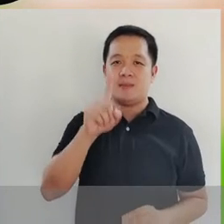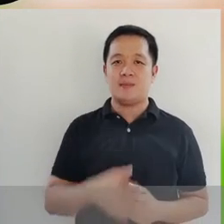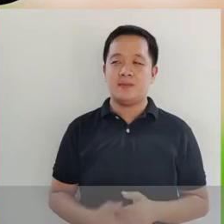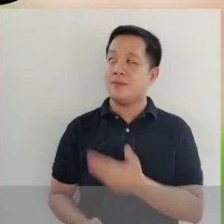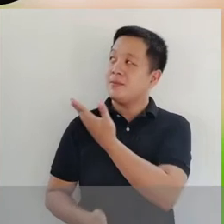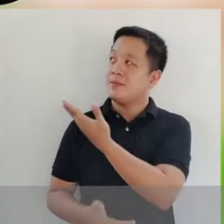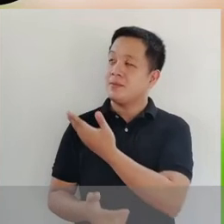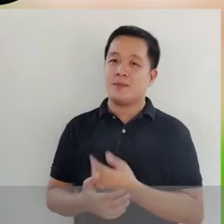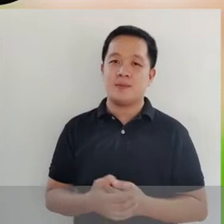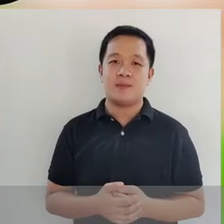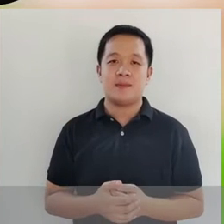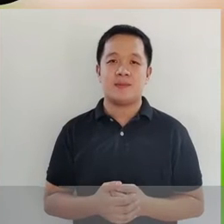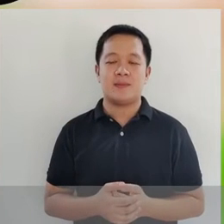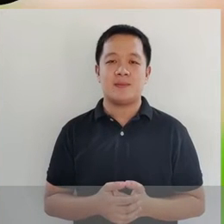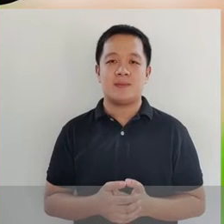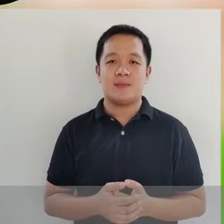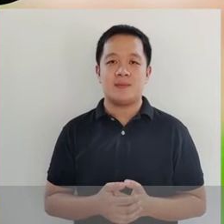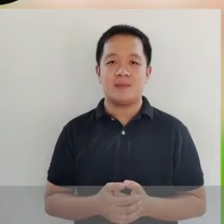1.